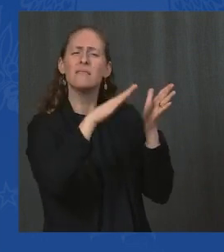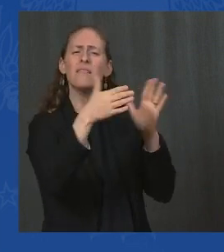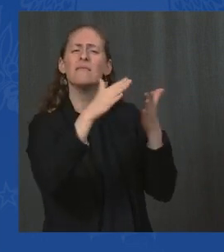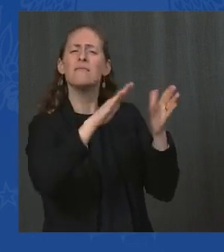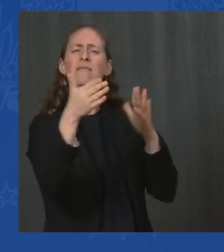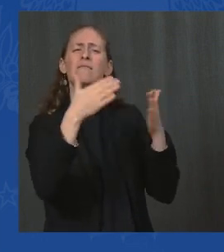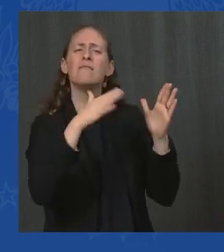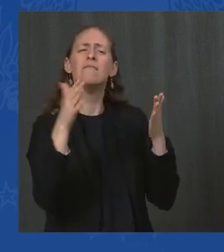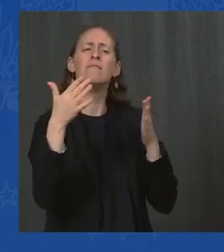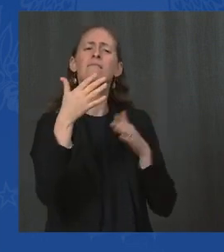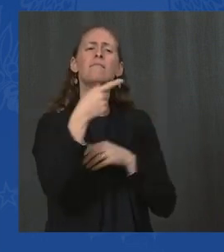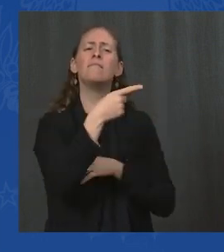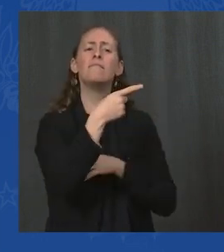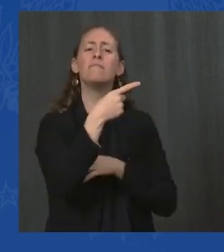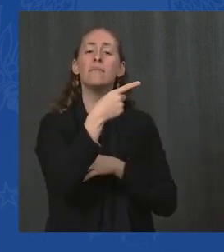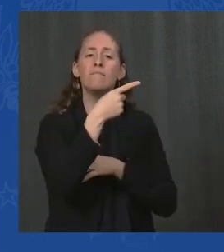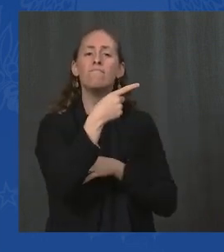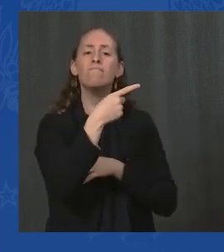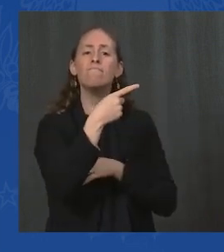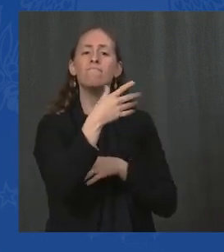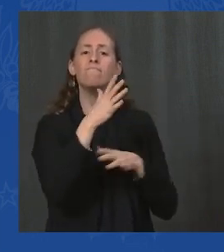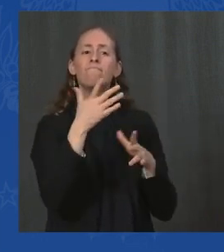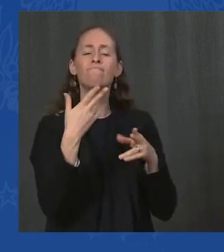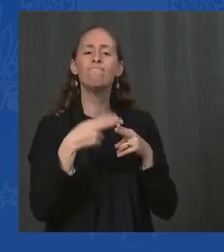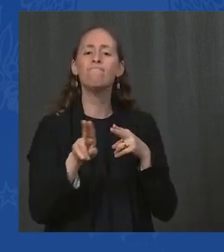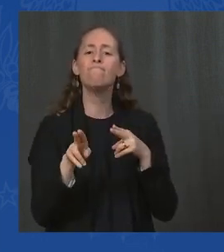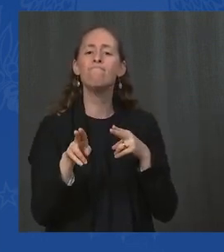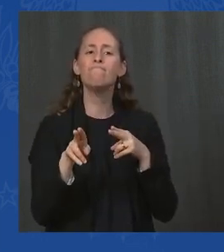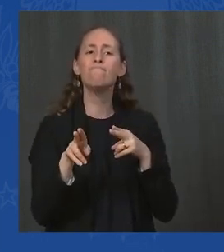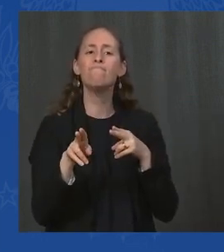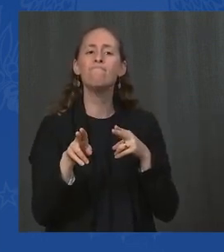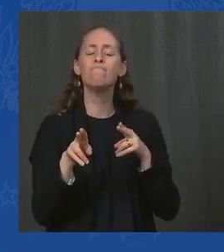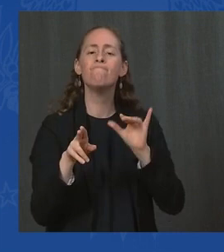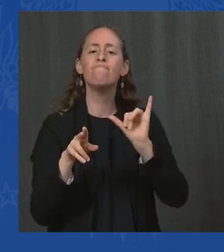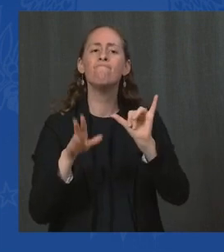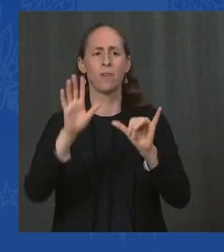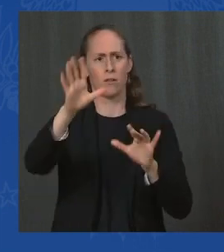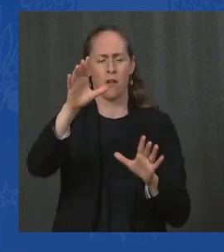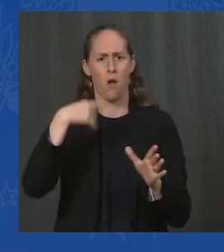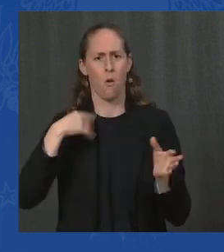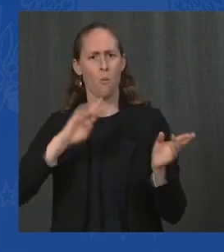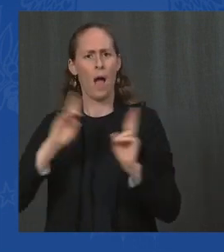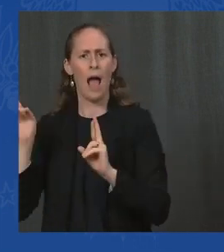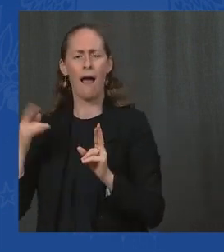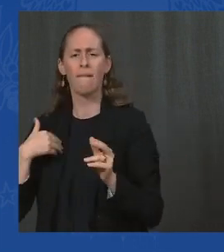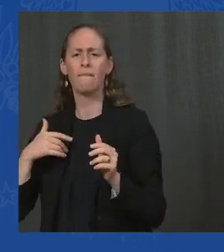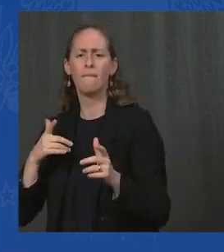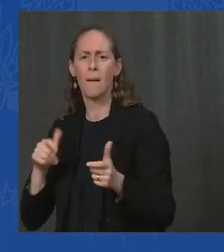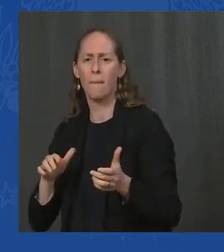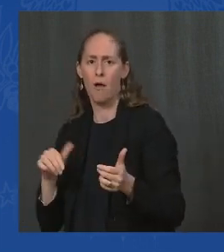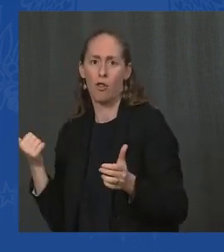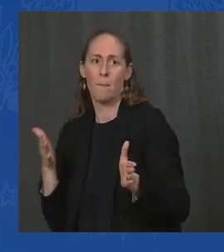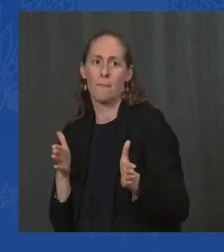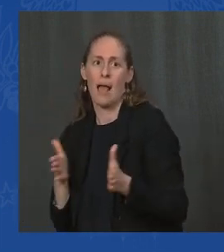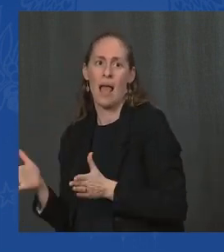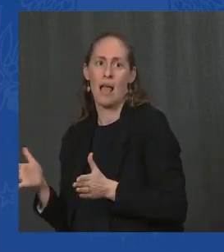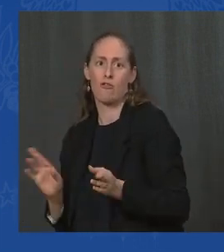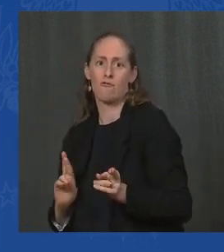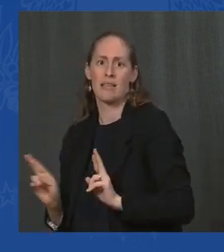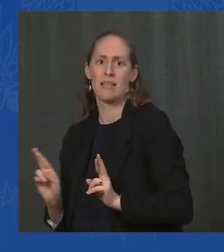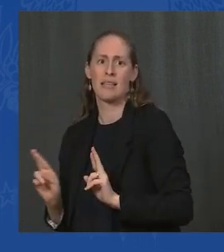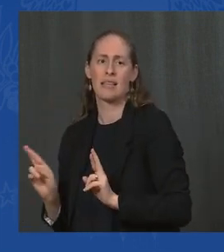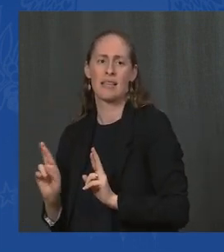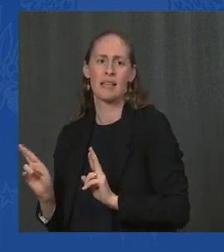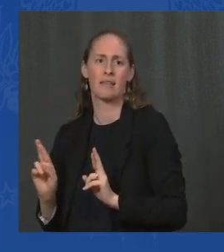anyone expected. We were ready when they and the people of Afghanistan watched their own government collapse